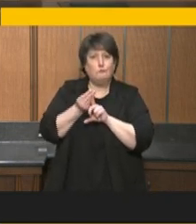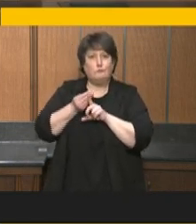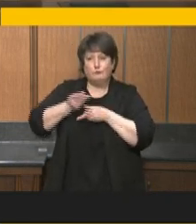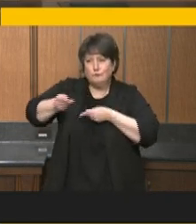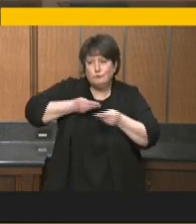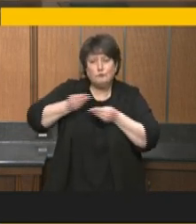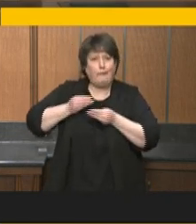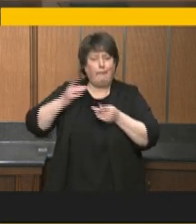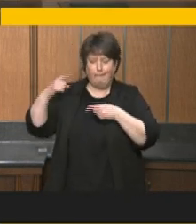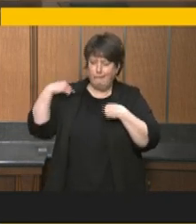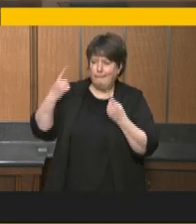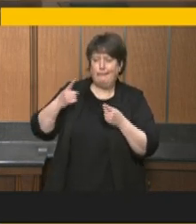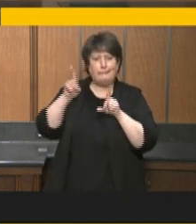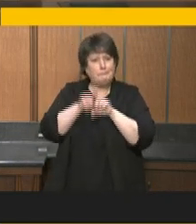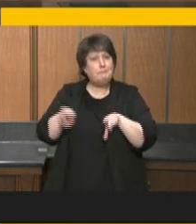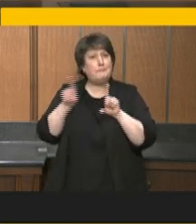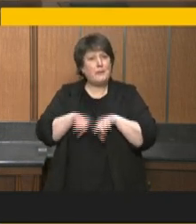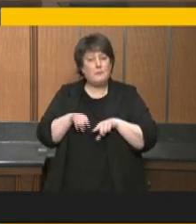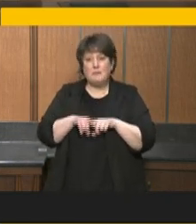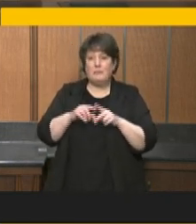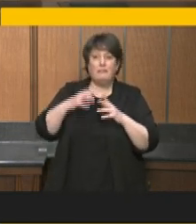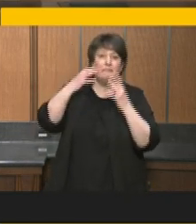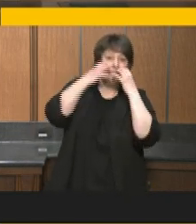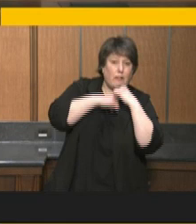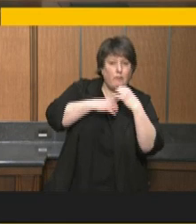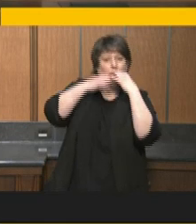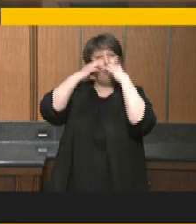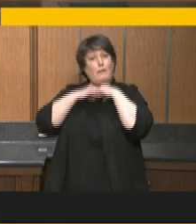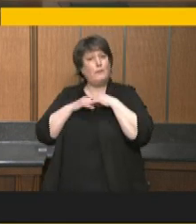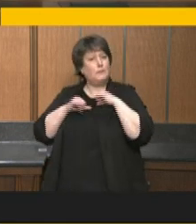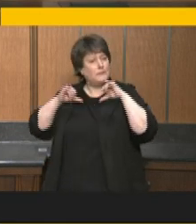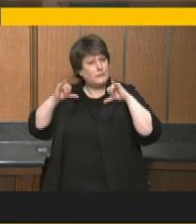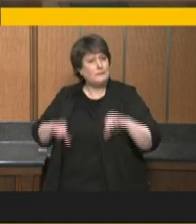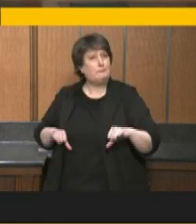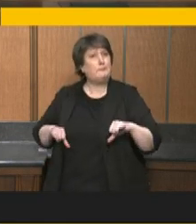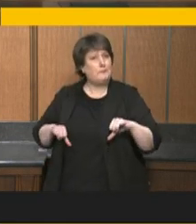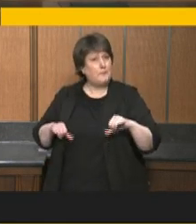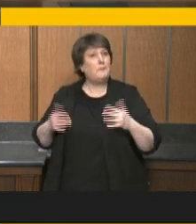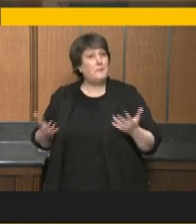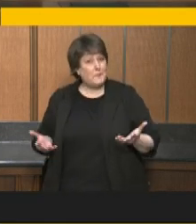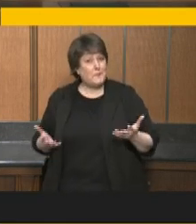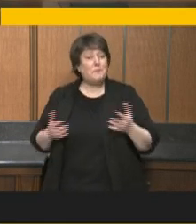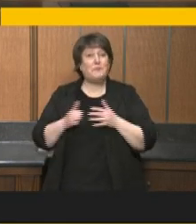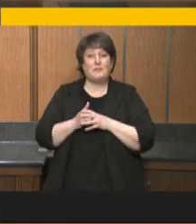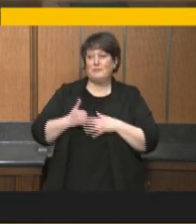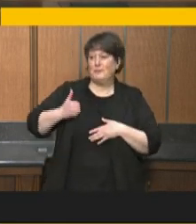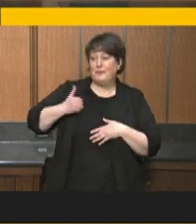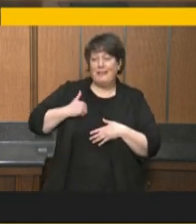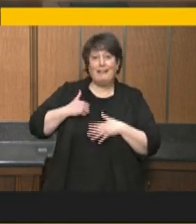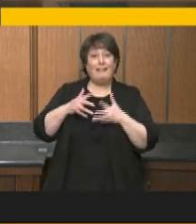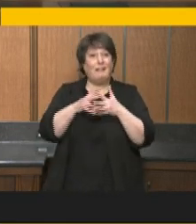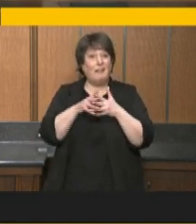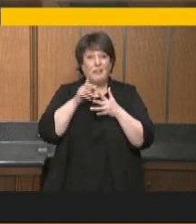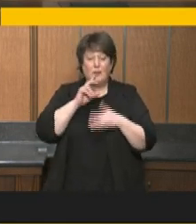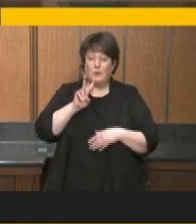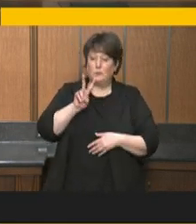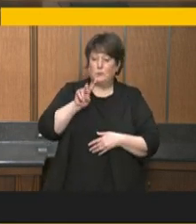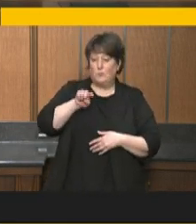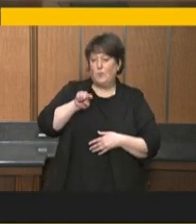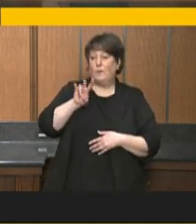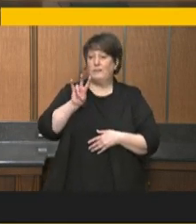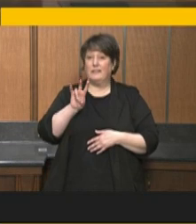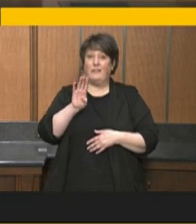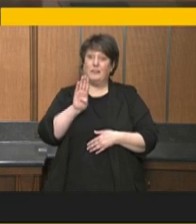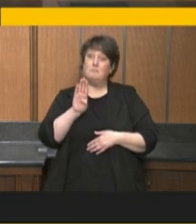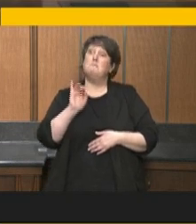our shared values and by our economies. And every day, as Christy has mentioned, Canada and the U.S. do over $2.7 billion in